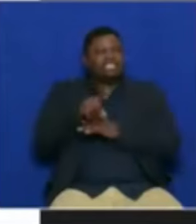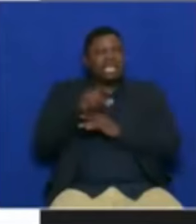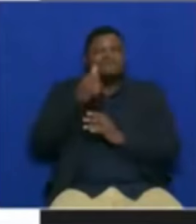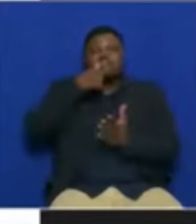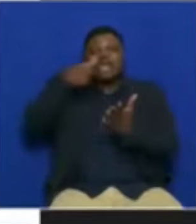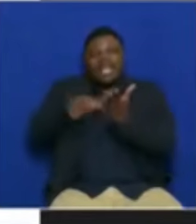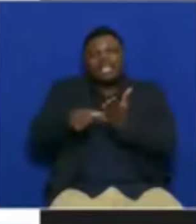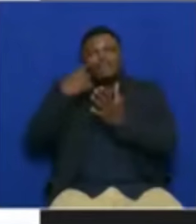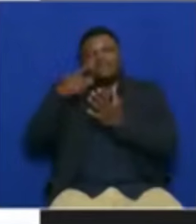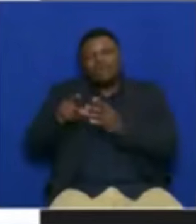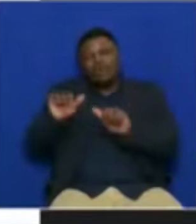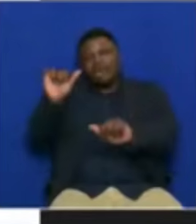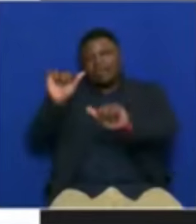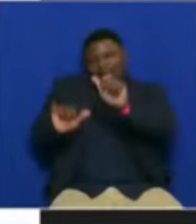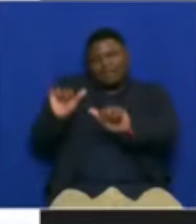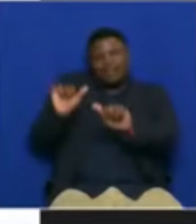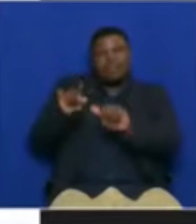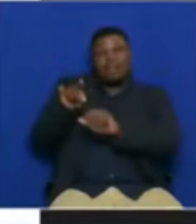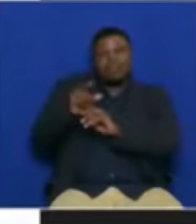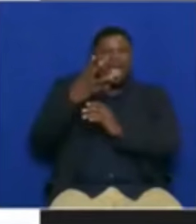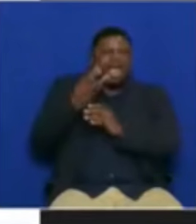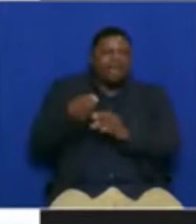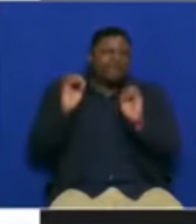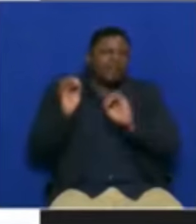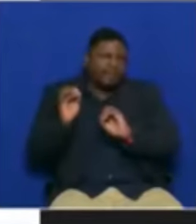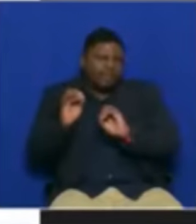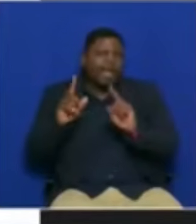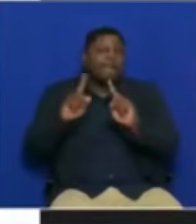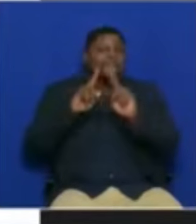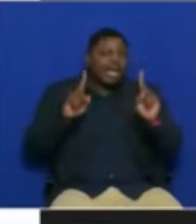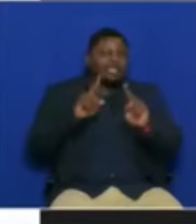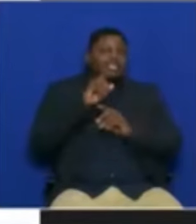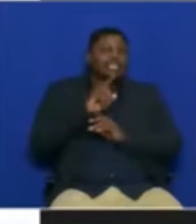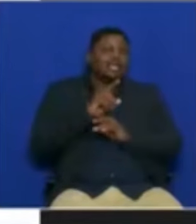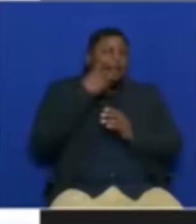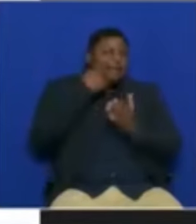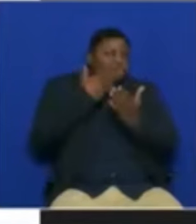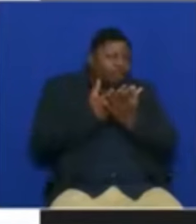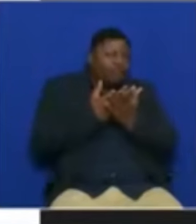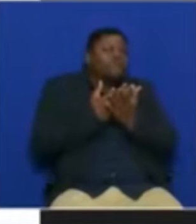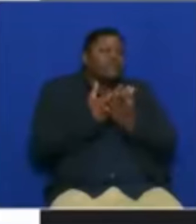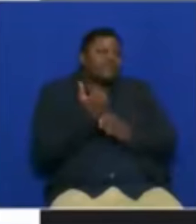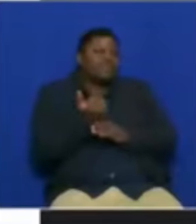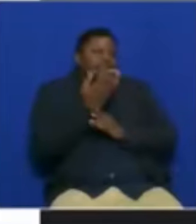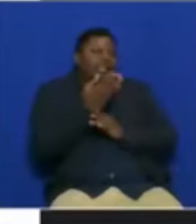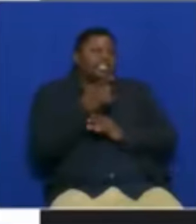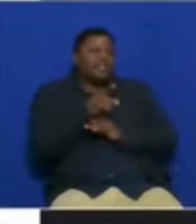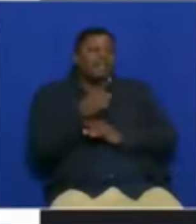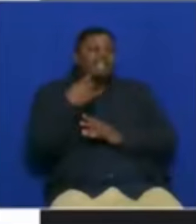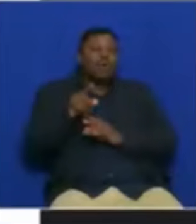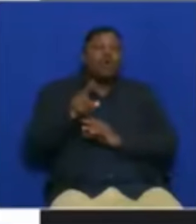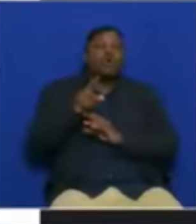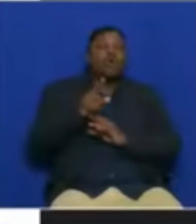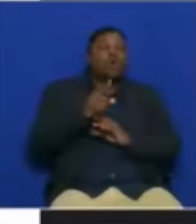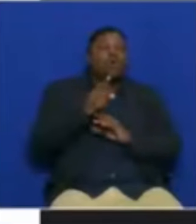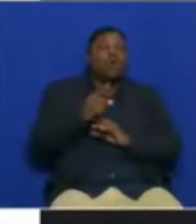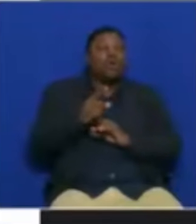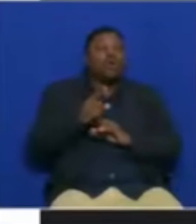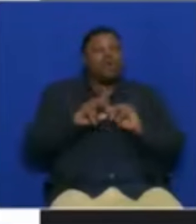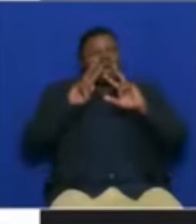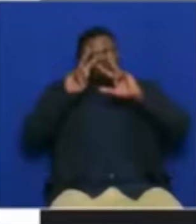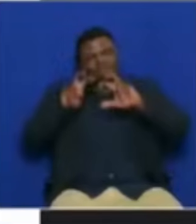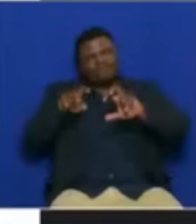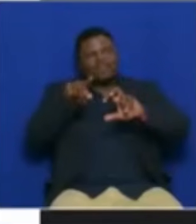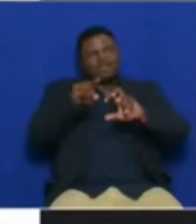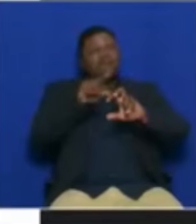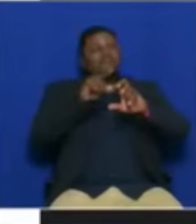such clearance must be submitted. So, my interpretation of this document, and it might be wholly wrong, I accept, is